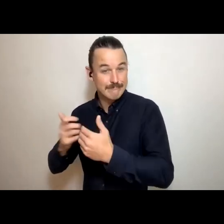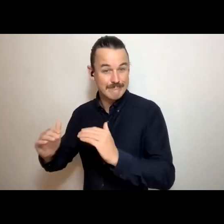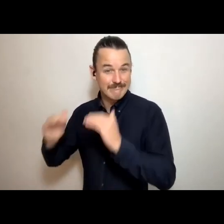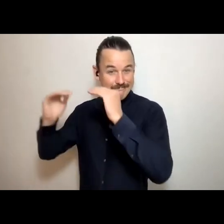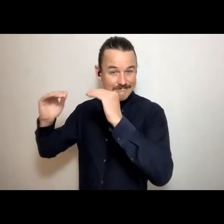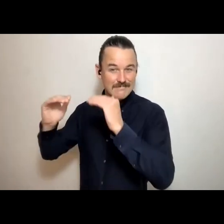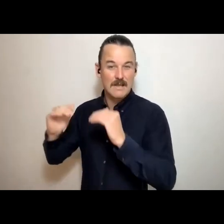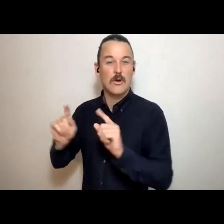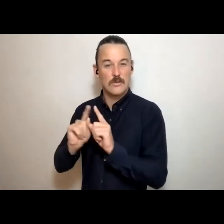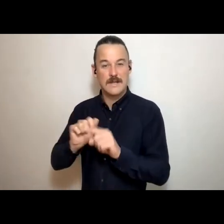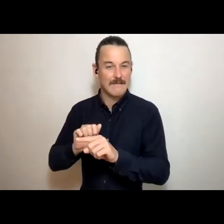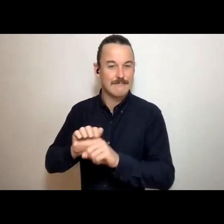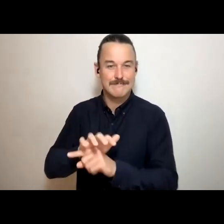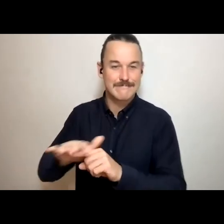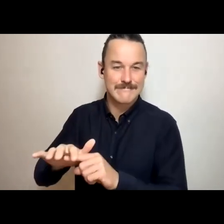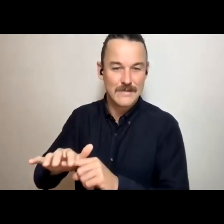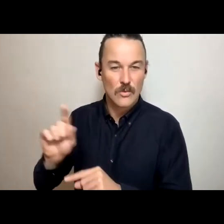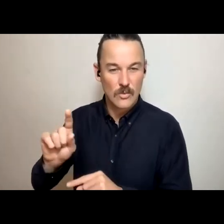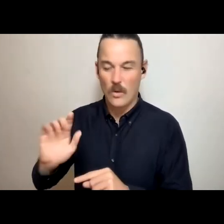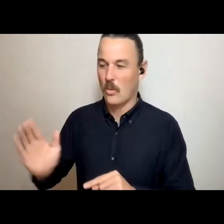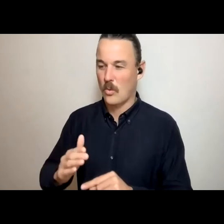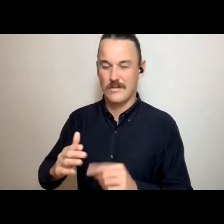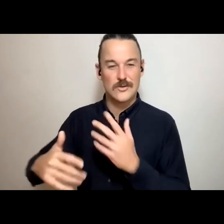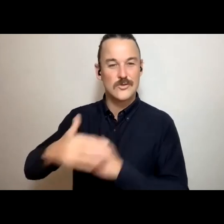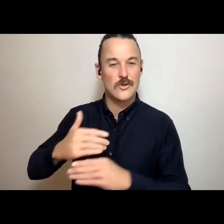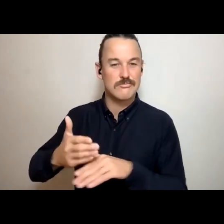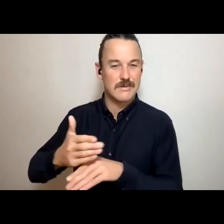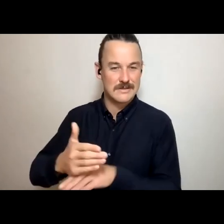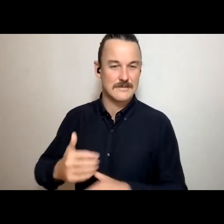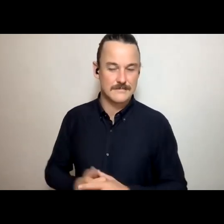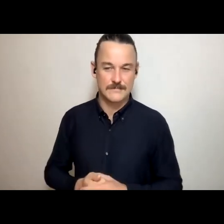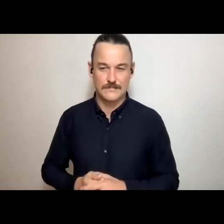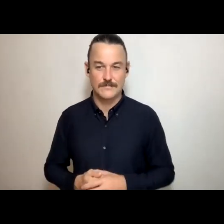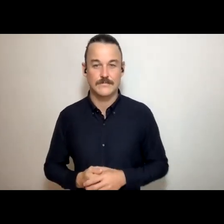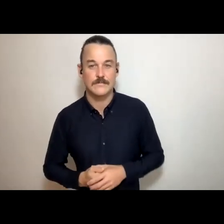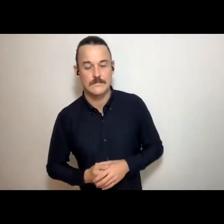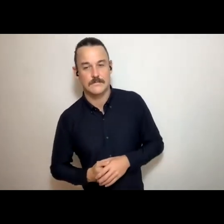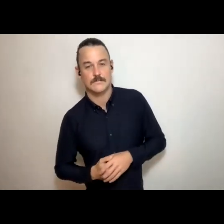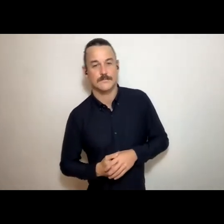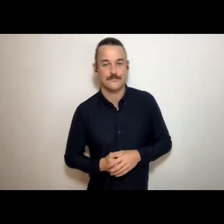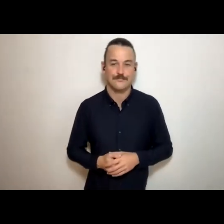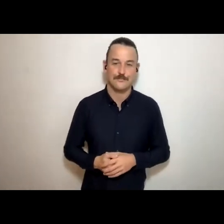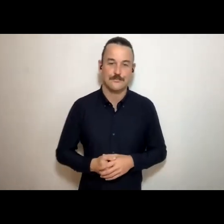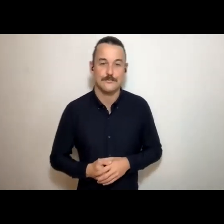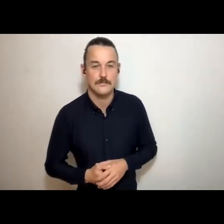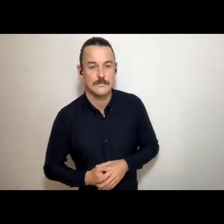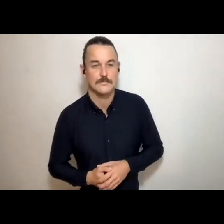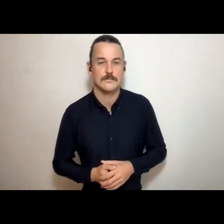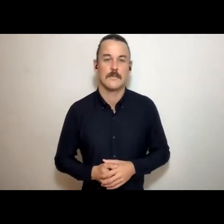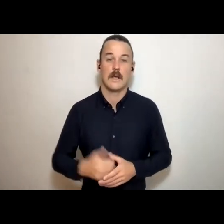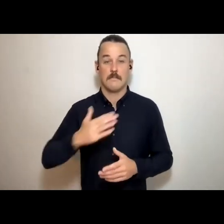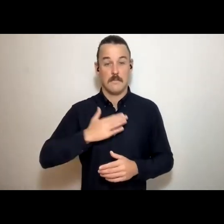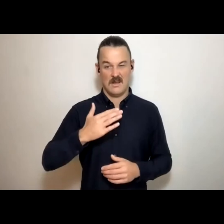social practice. So I'm, I'm drawing on a very basic kind of, um, idea